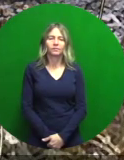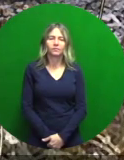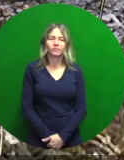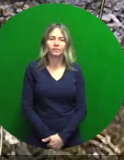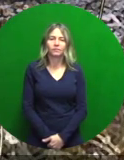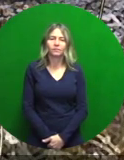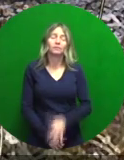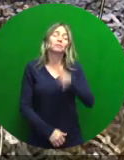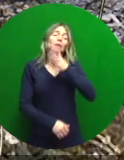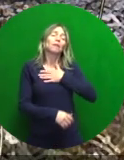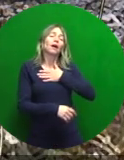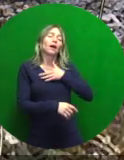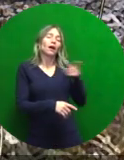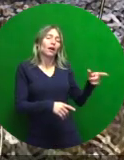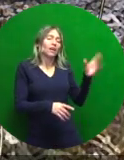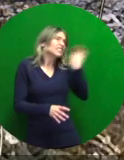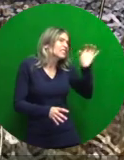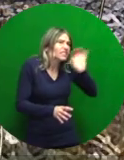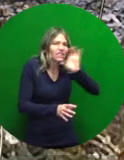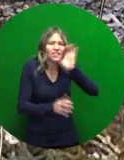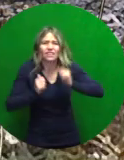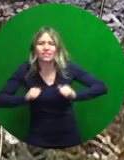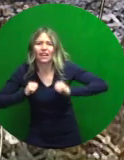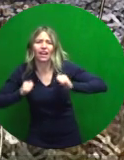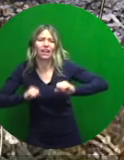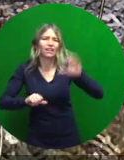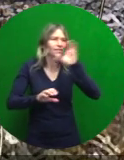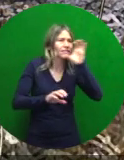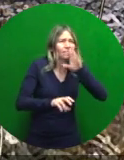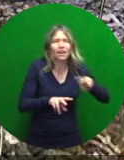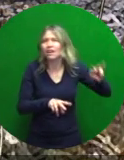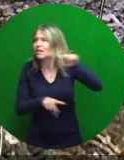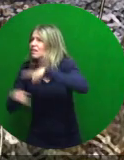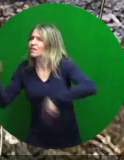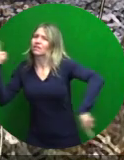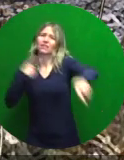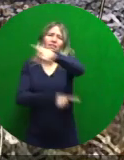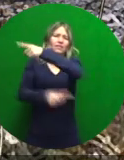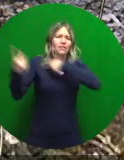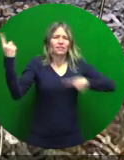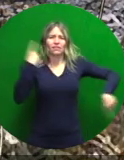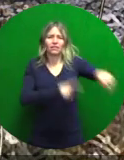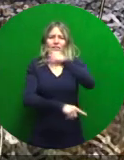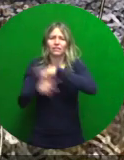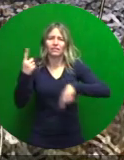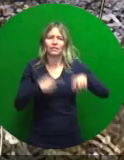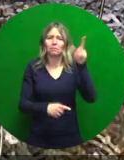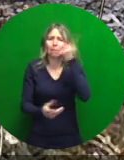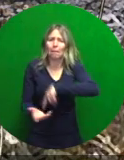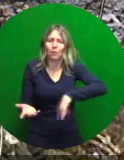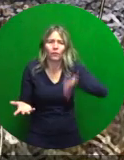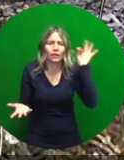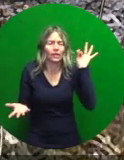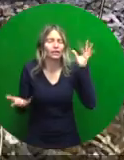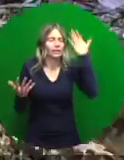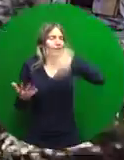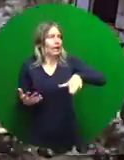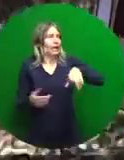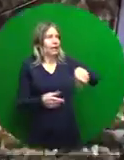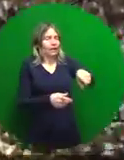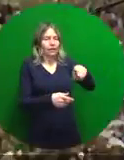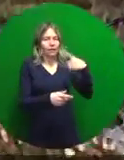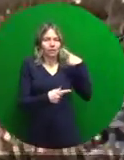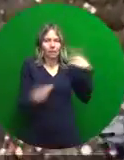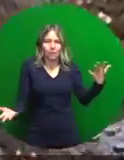my mom went out looking, and she was looking around. She couldn't find her, although she knew she couldn't hear. She